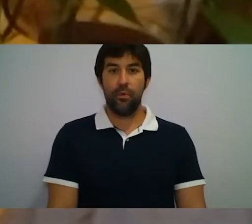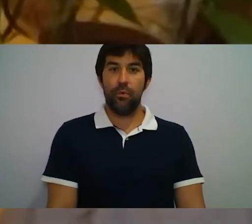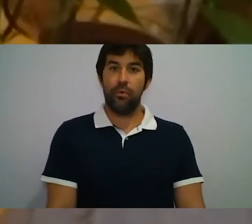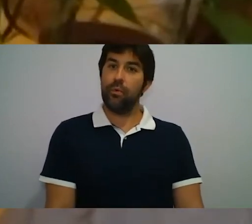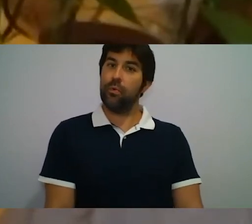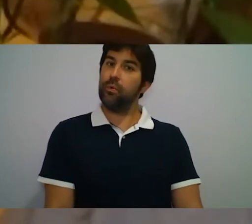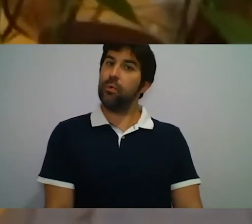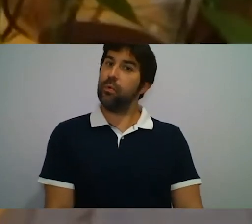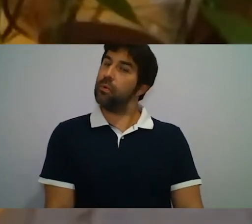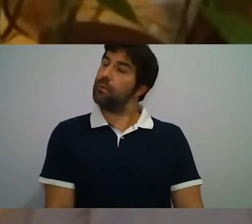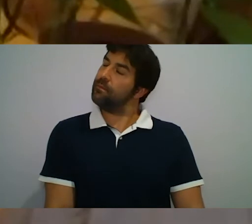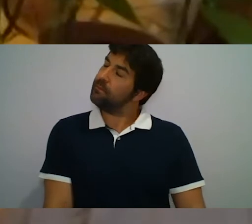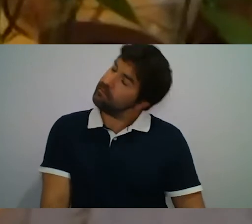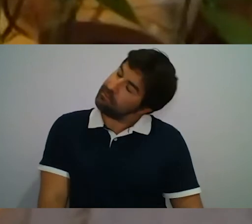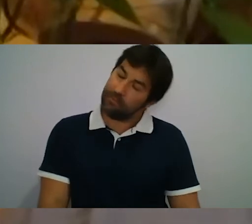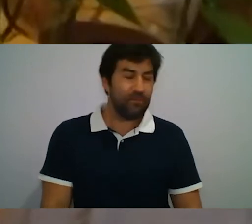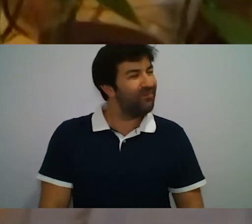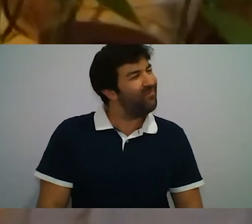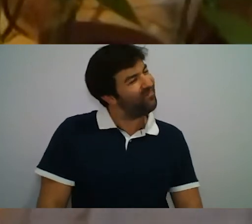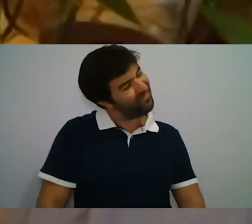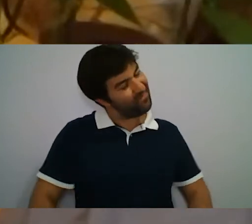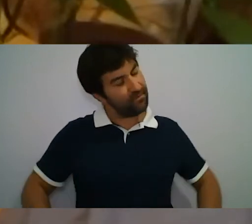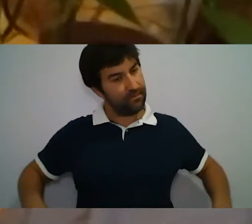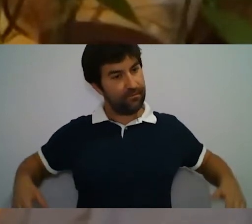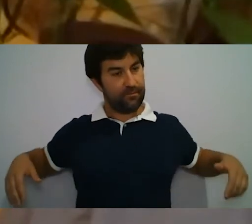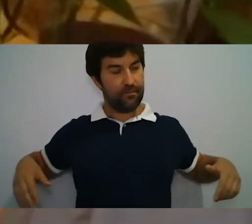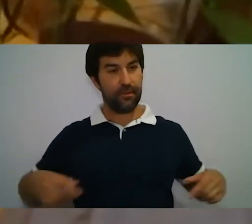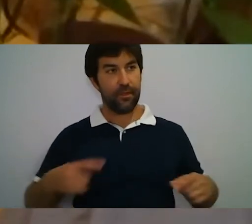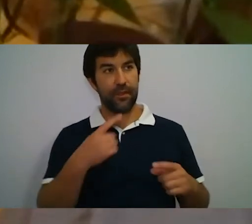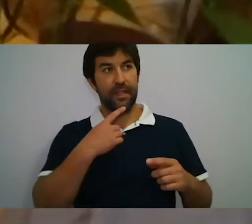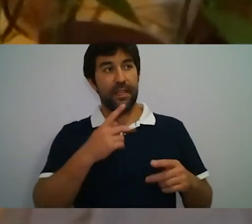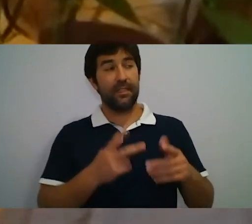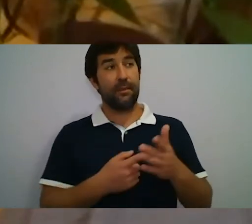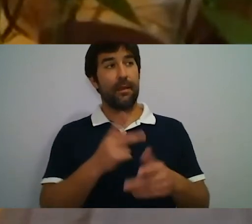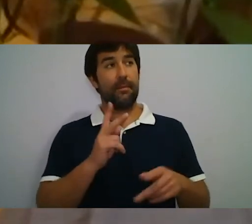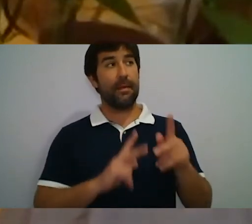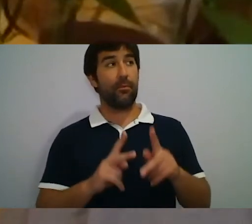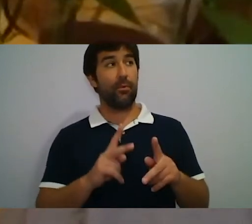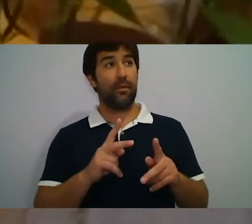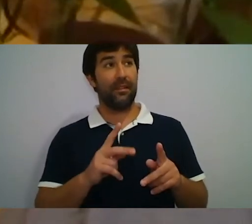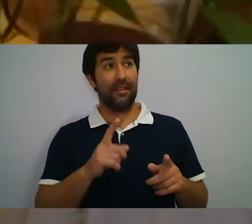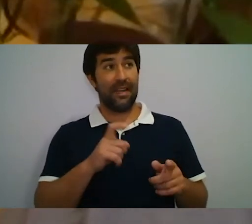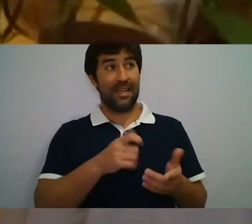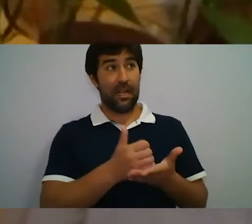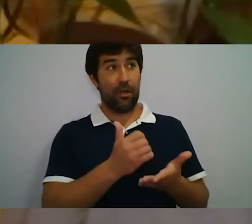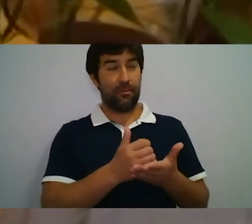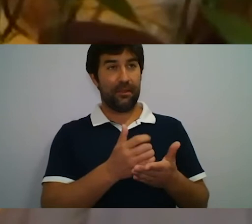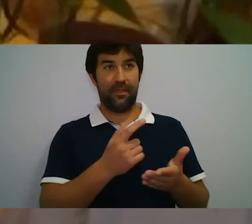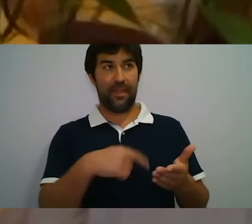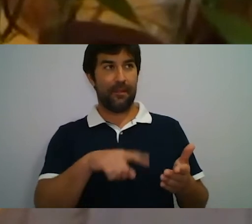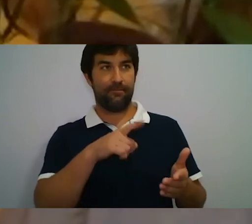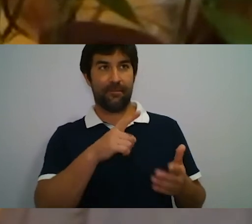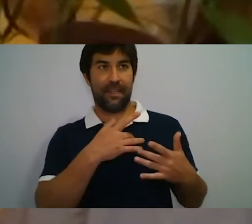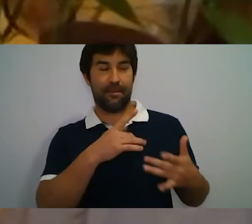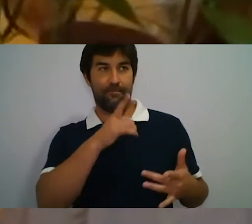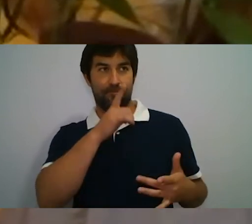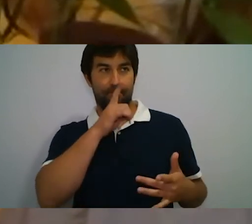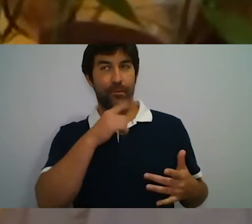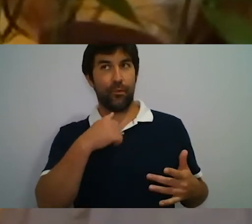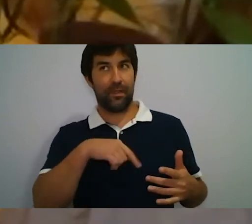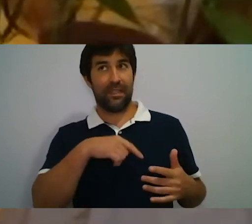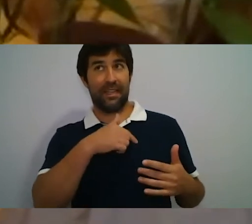and so we do rely on outside contractors to assist us with the design. A good rule of thumb, what Michael is talking about,